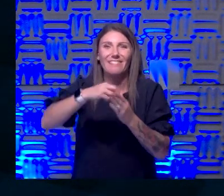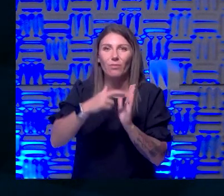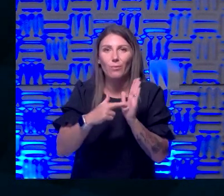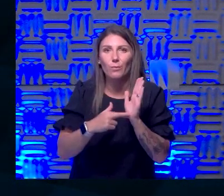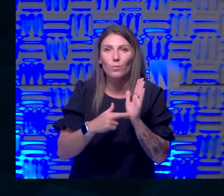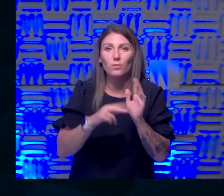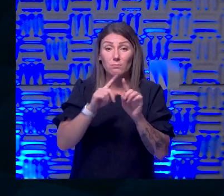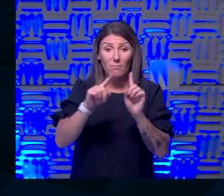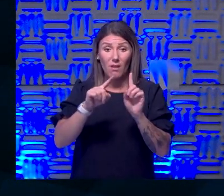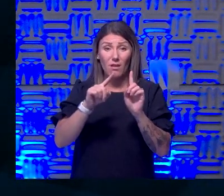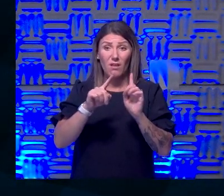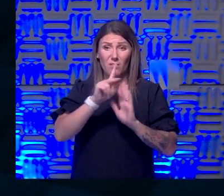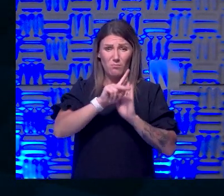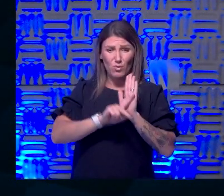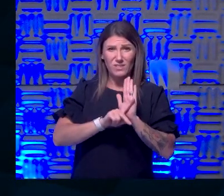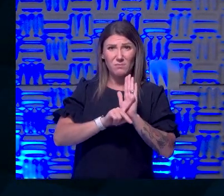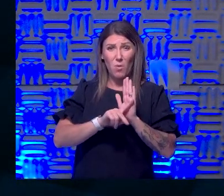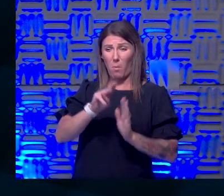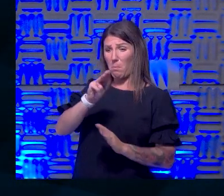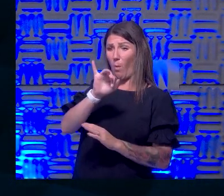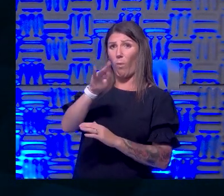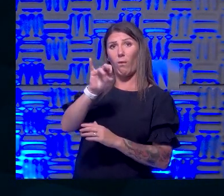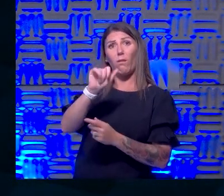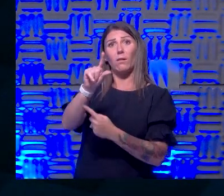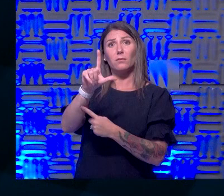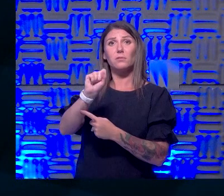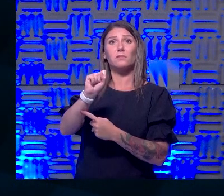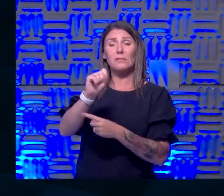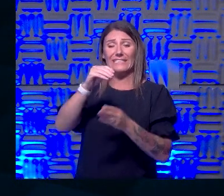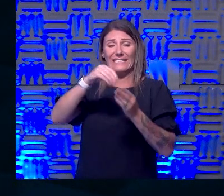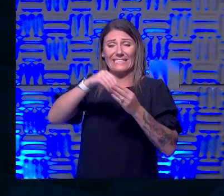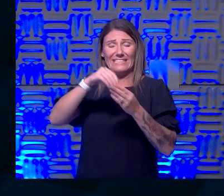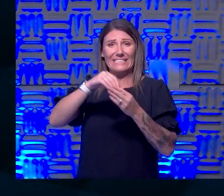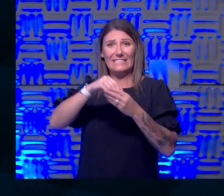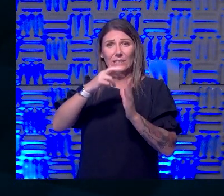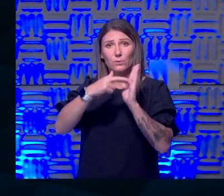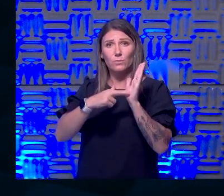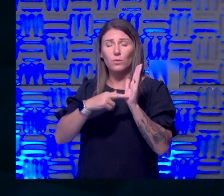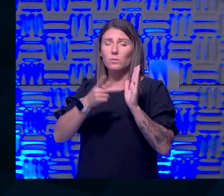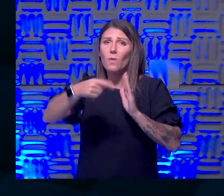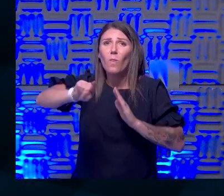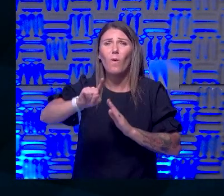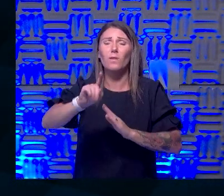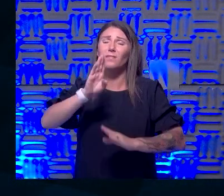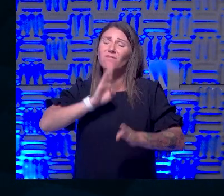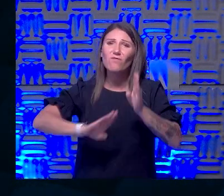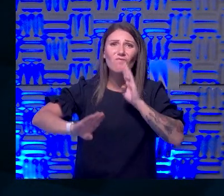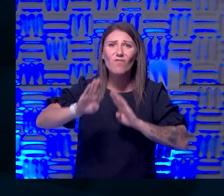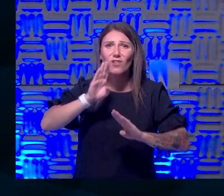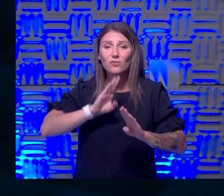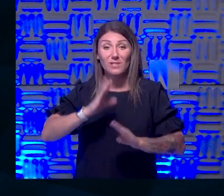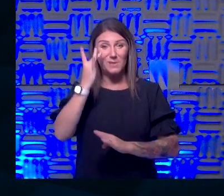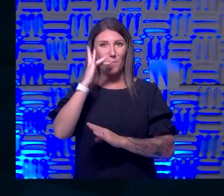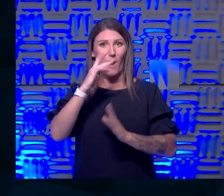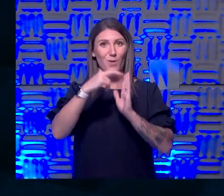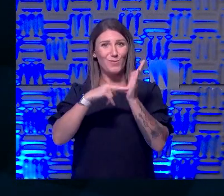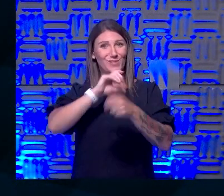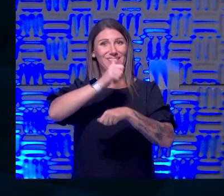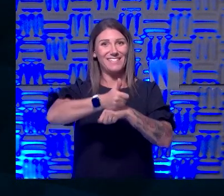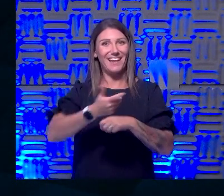though the principles are baked into the rules. Those are the ones that are extremely frustrating and the reason that rules exist.